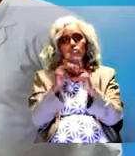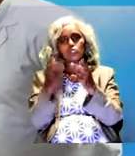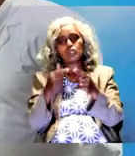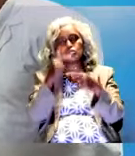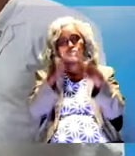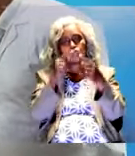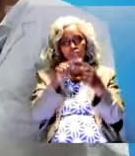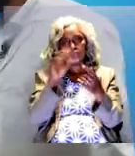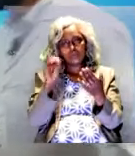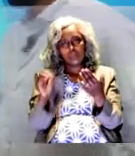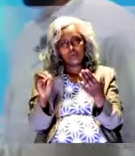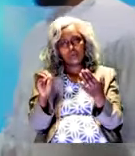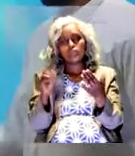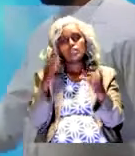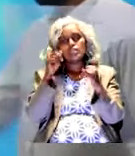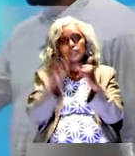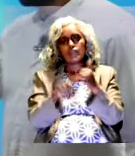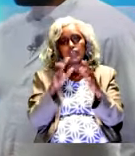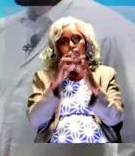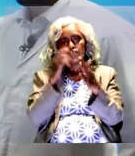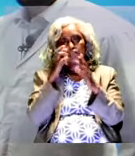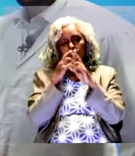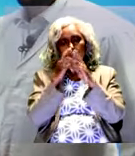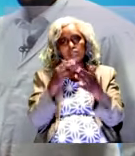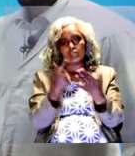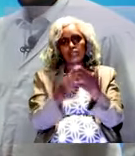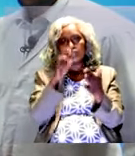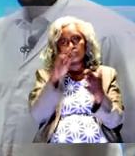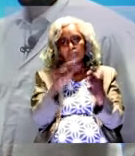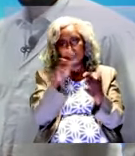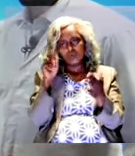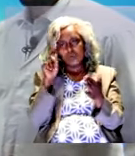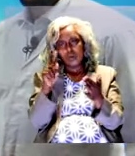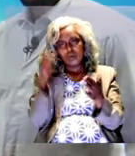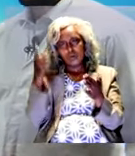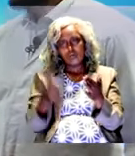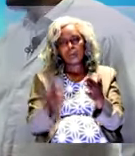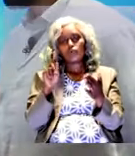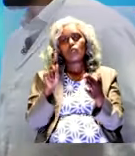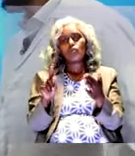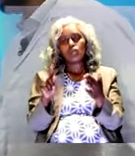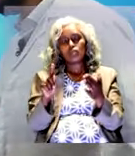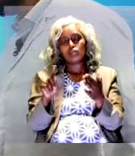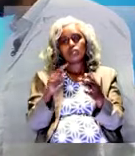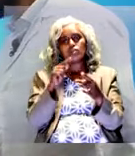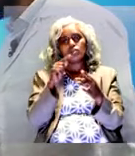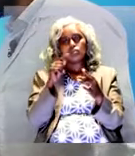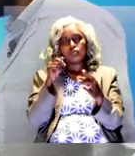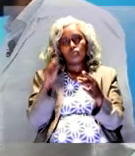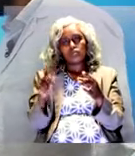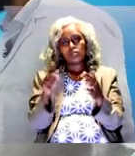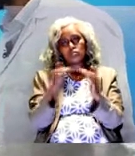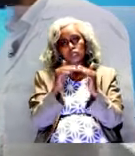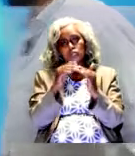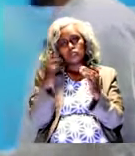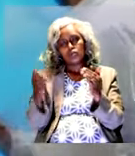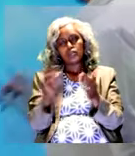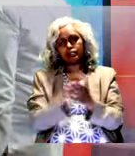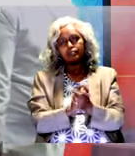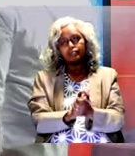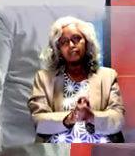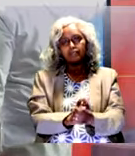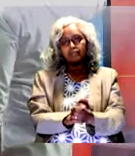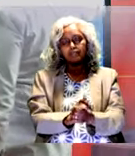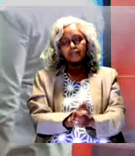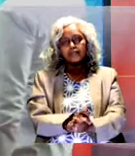also goes to 0. The final answer will be this, the square root of 1 over 1, it will be 1. This is